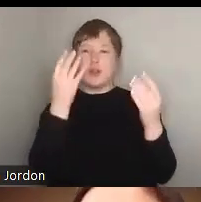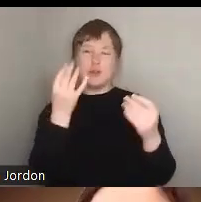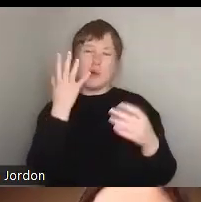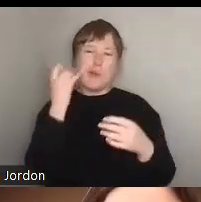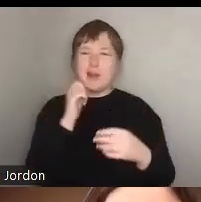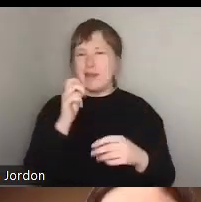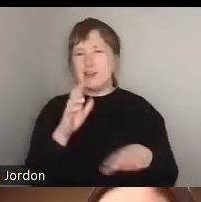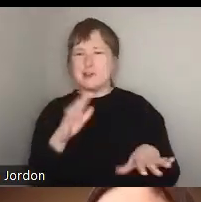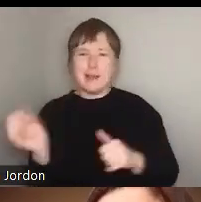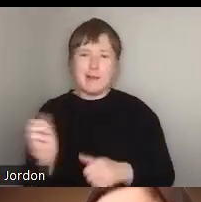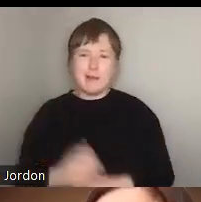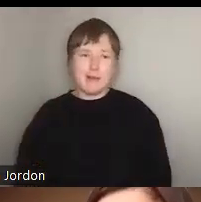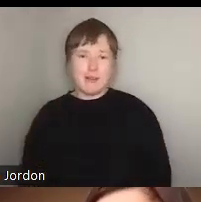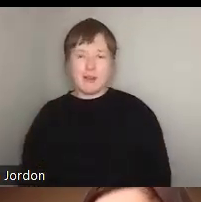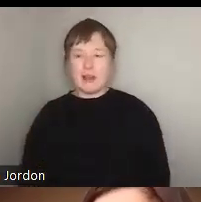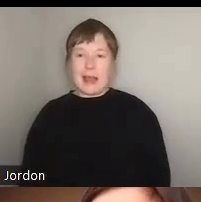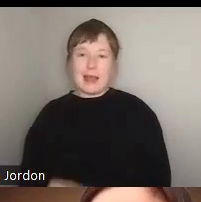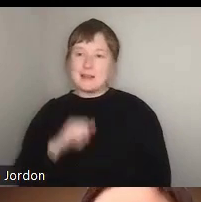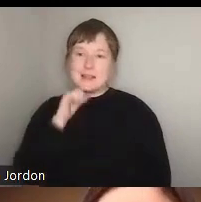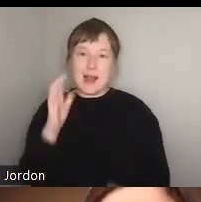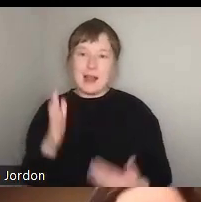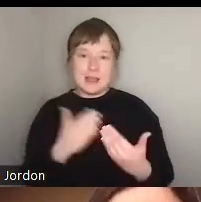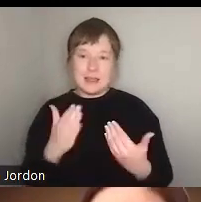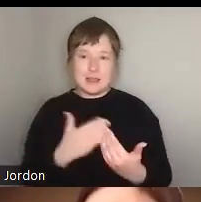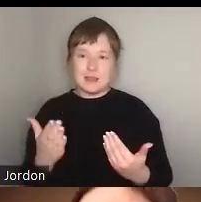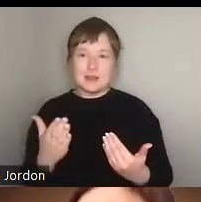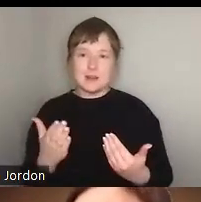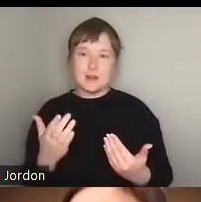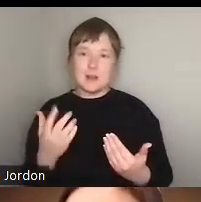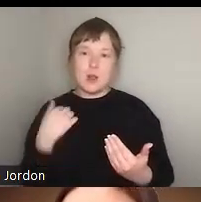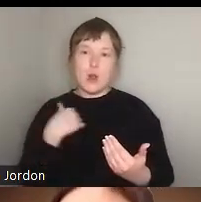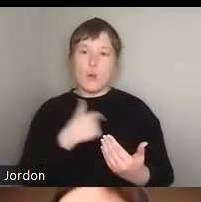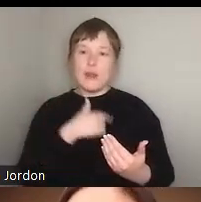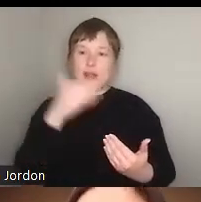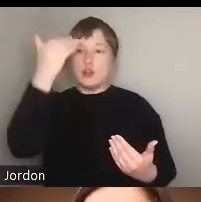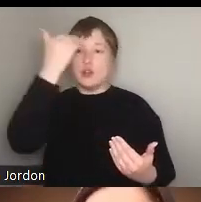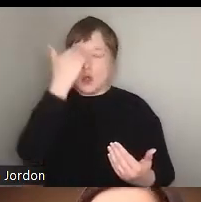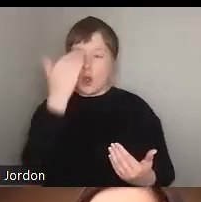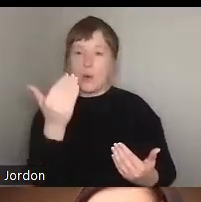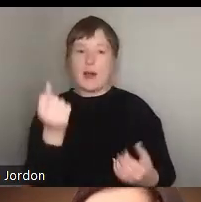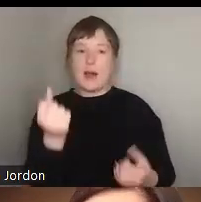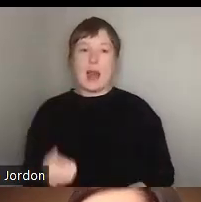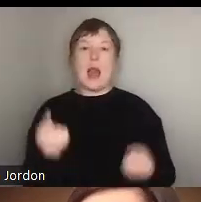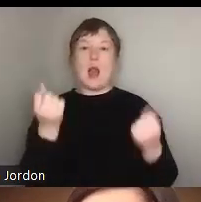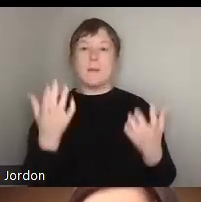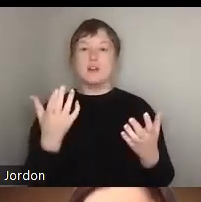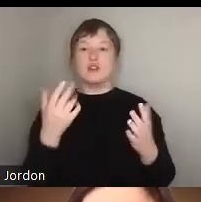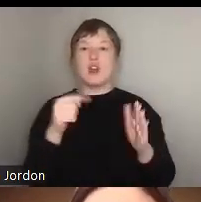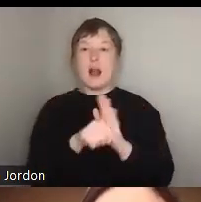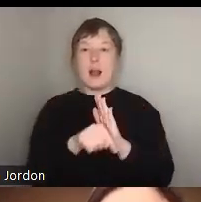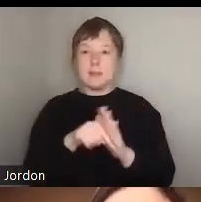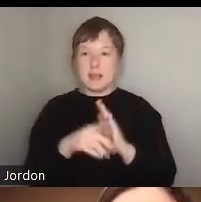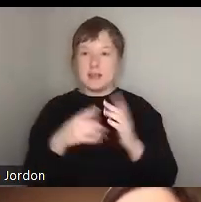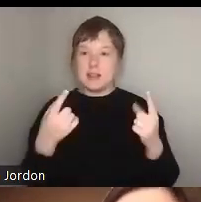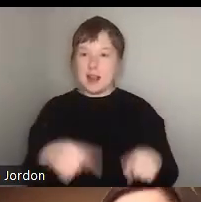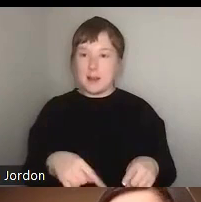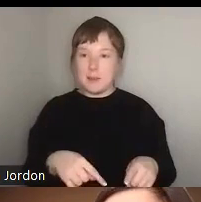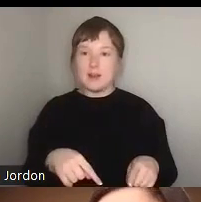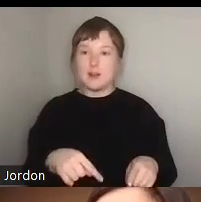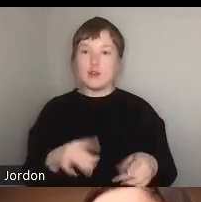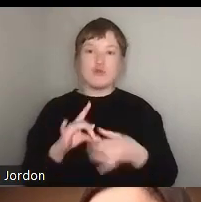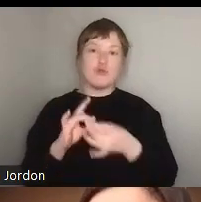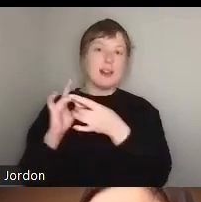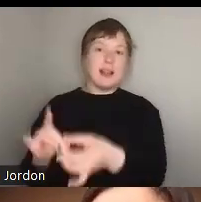leave? Well, it's really not that easy. We know for a fact, like the amount of homicides that happen related